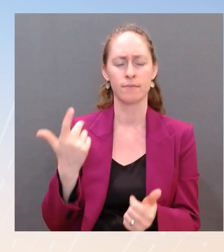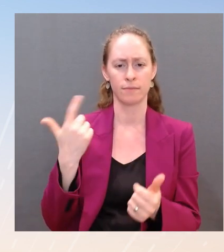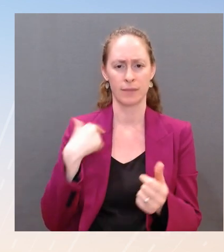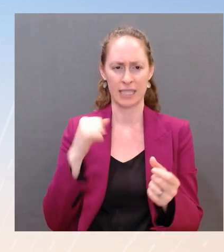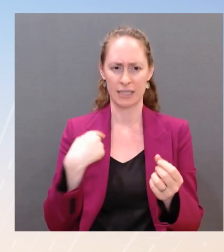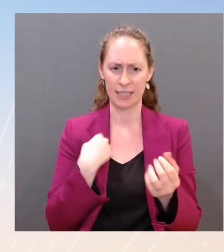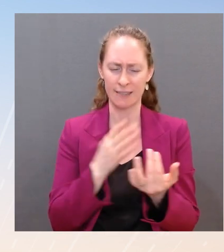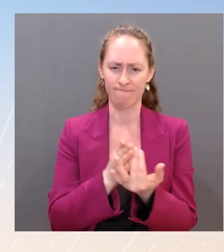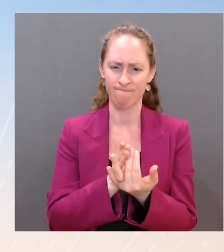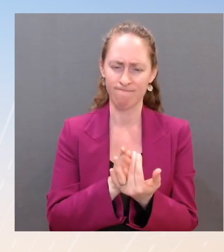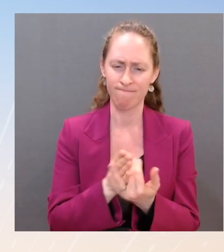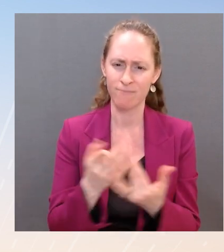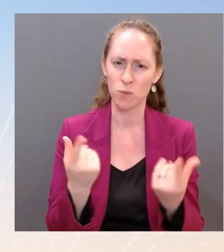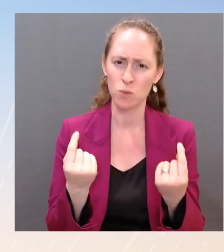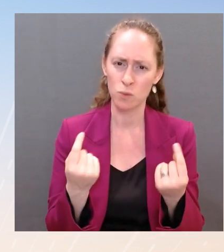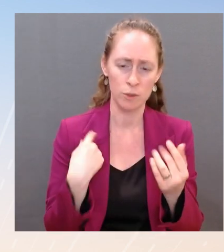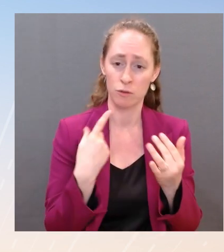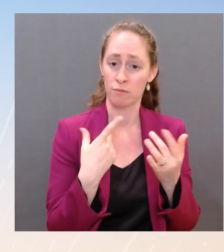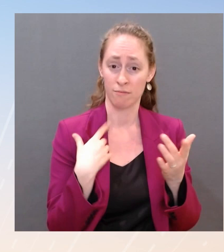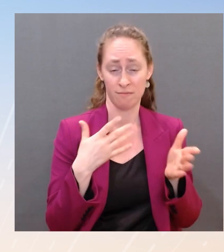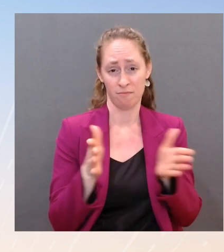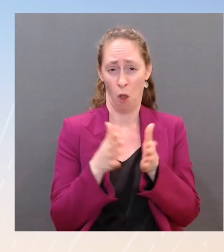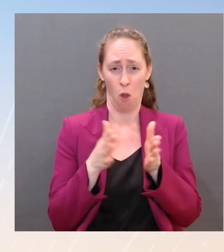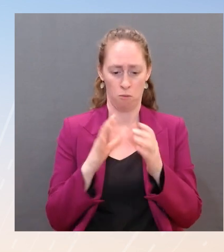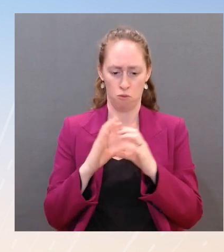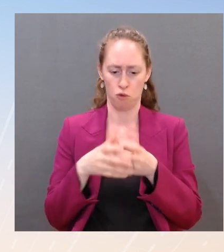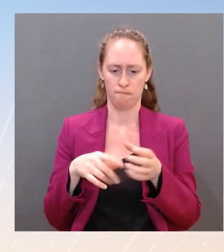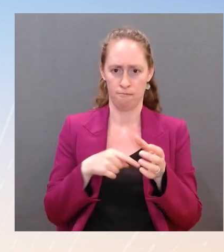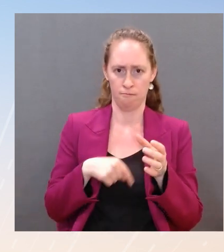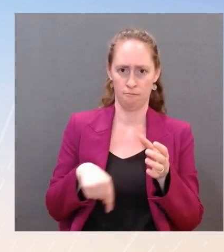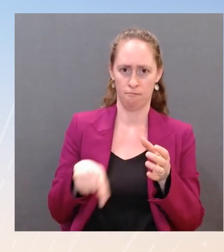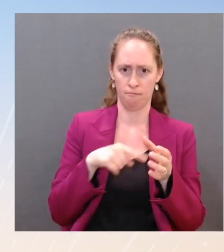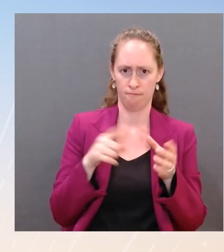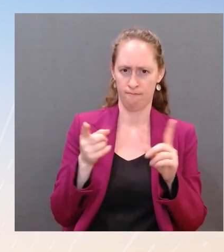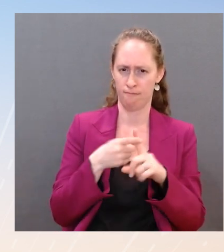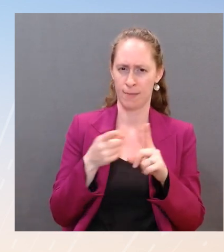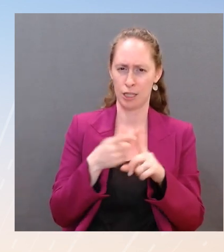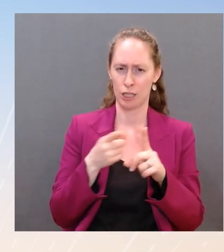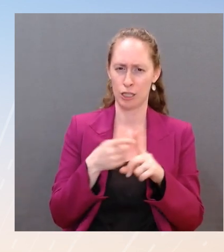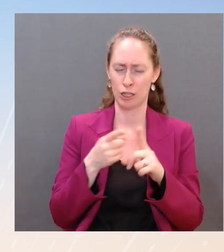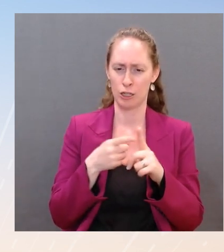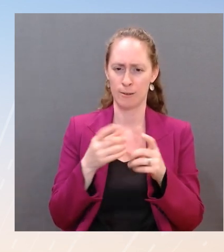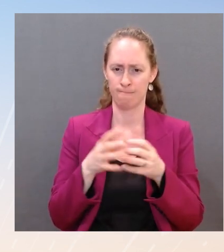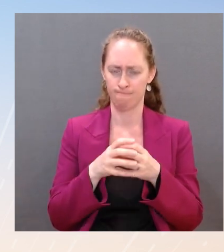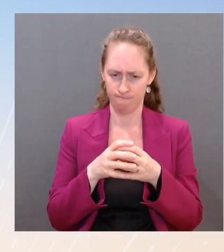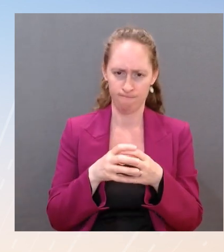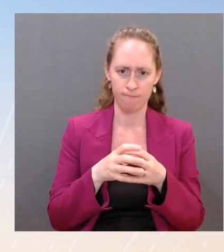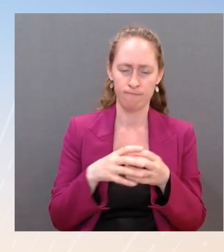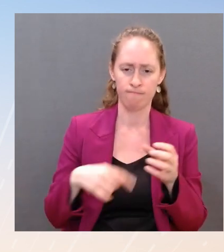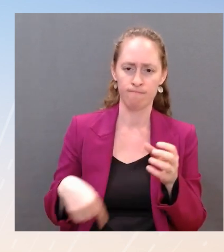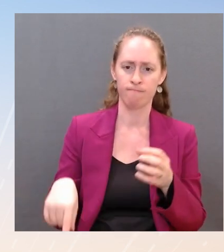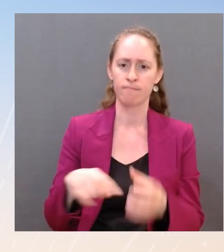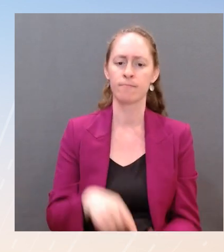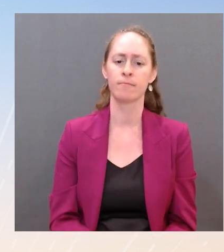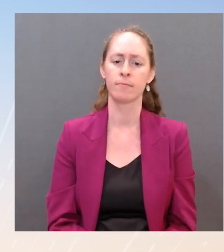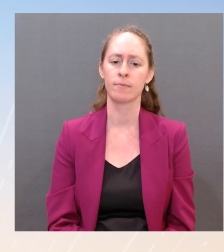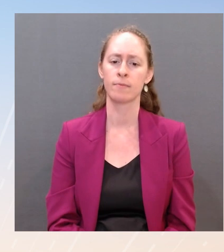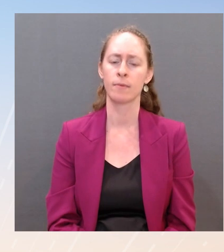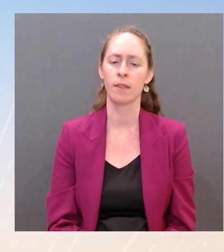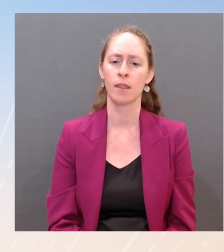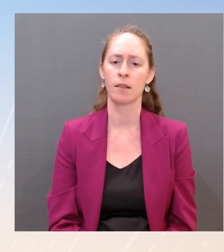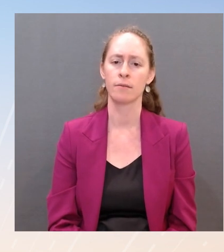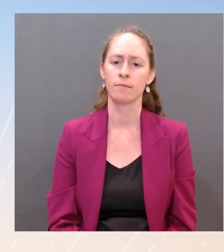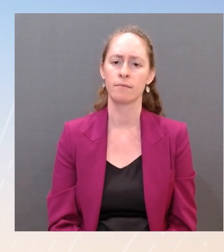a little local group called the Ni'ini Project. Ni'ini means things are good in the Northern Apo language. We use volunteering and